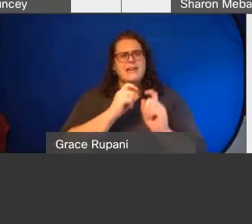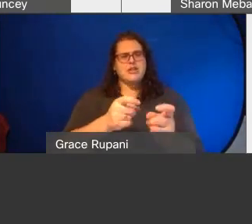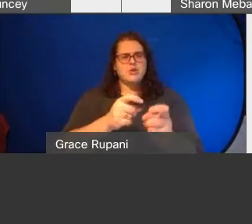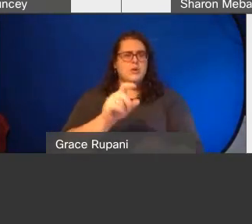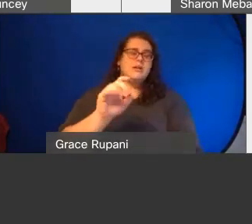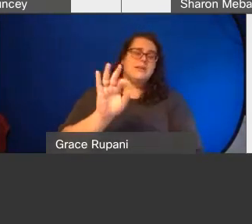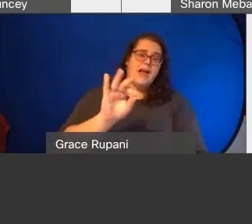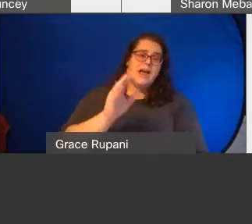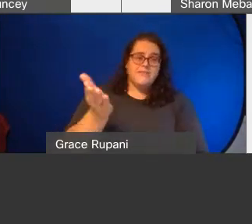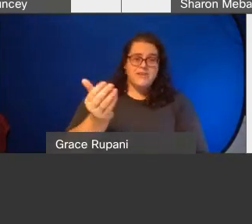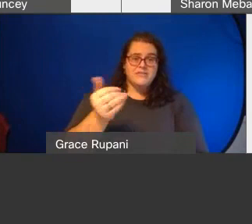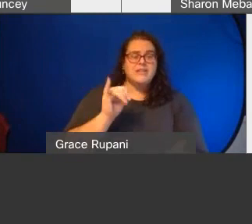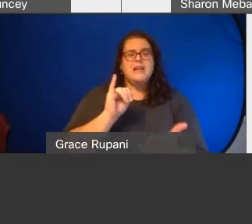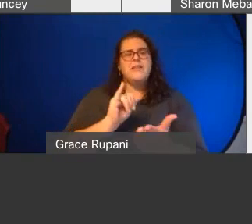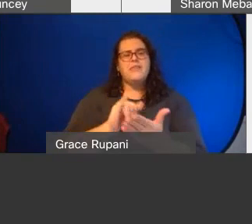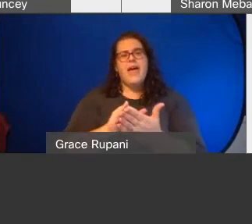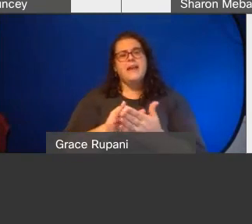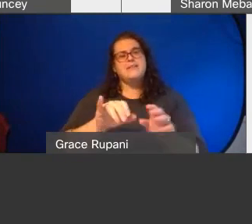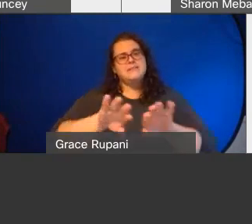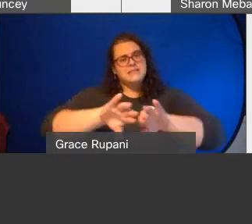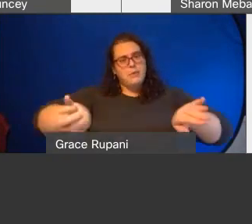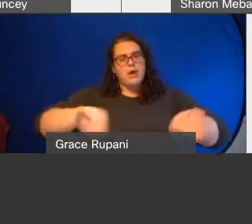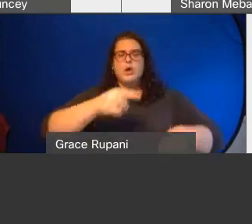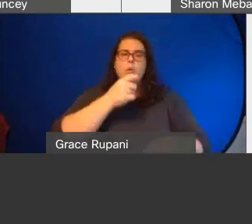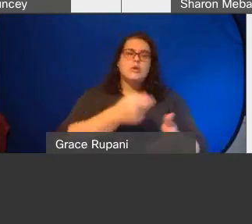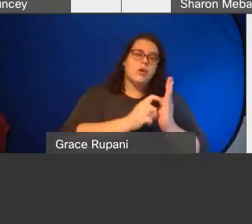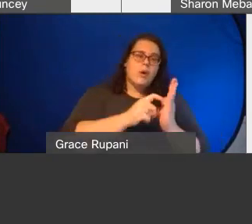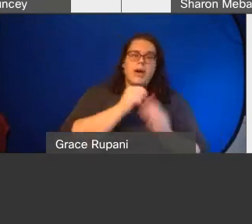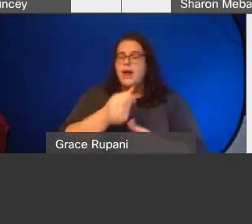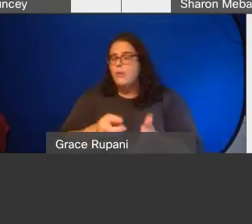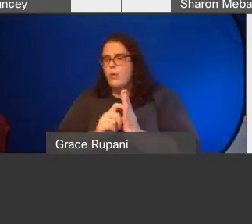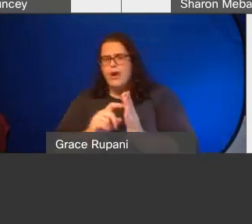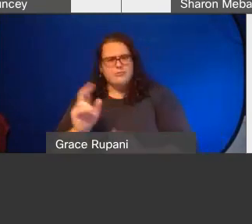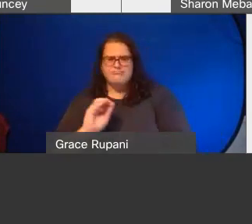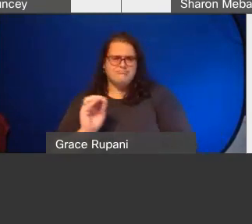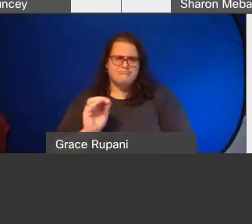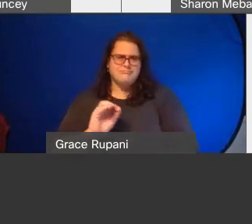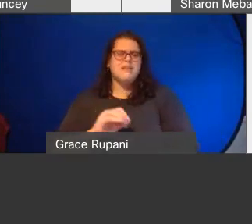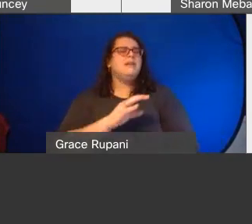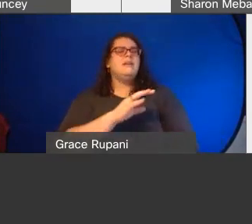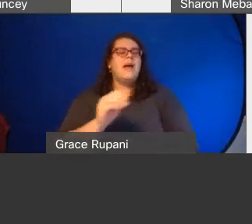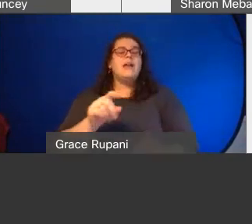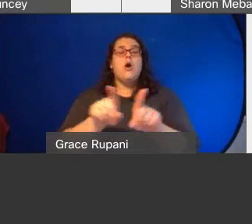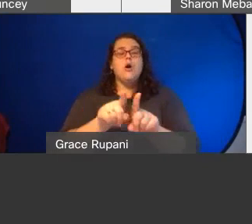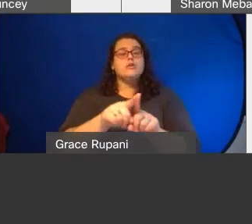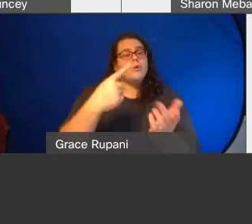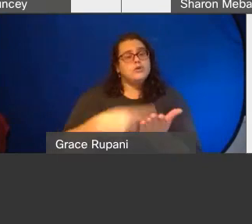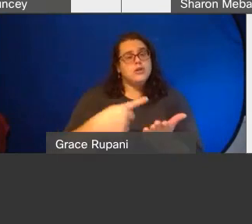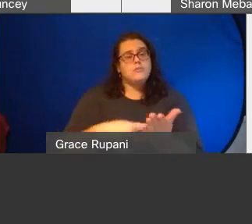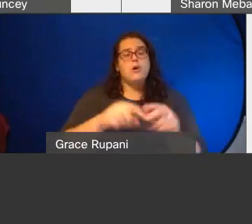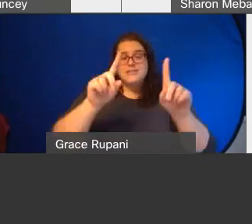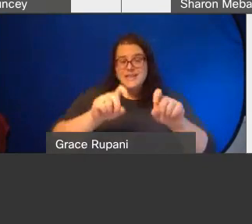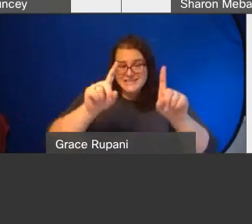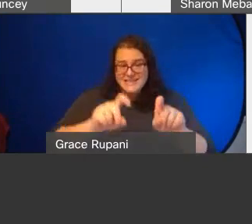to who is required to wear a face mask. Also, it goes into testing. I know it was a question regarding